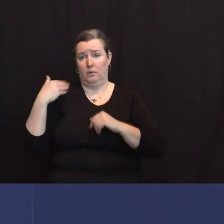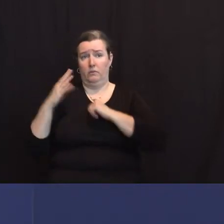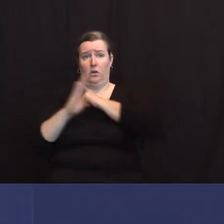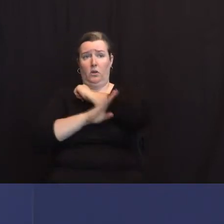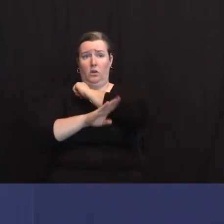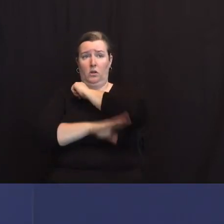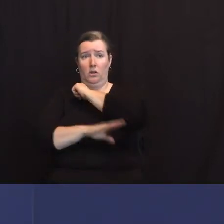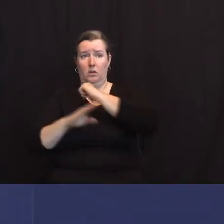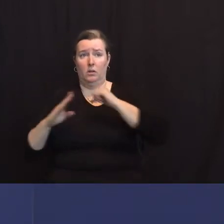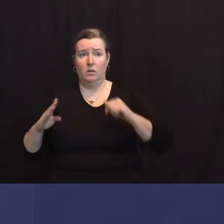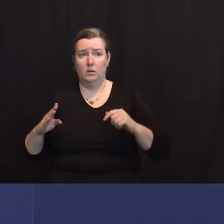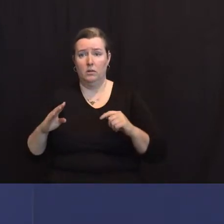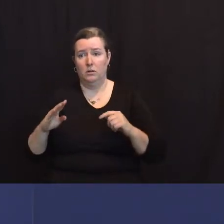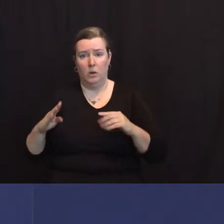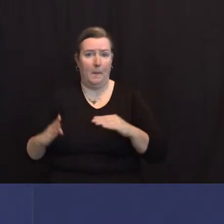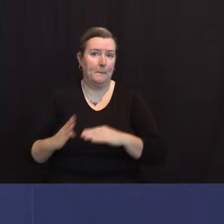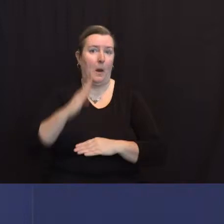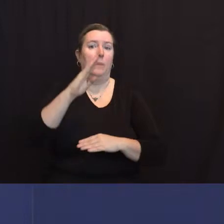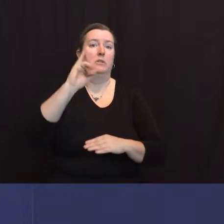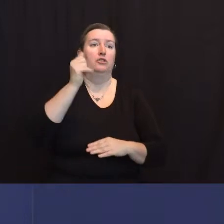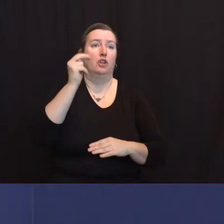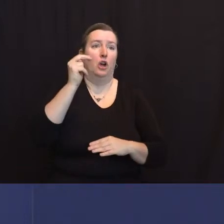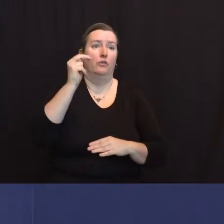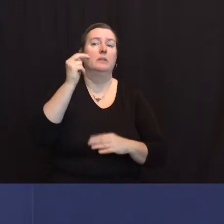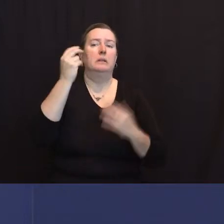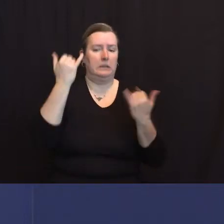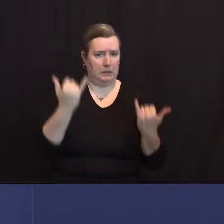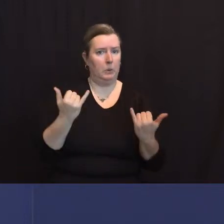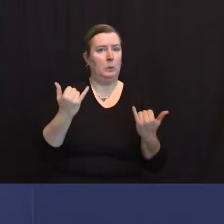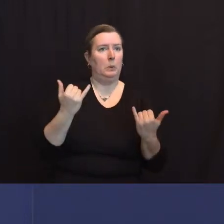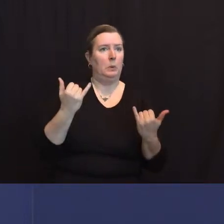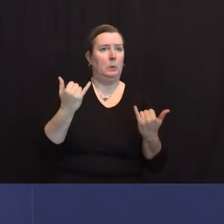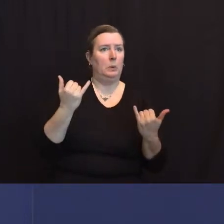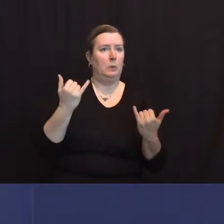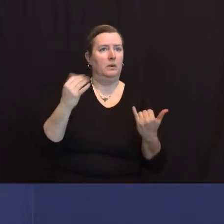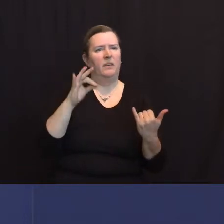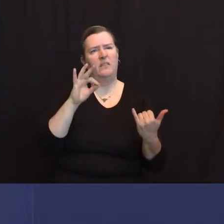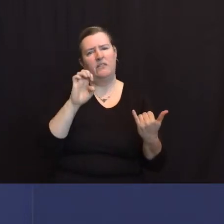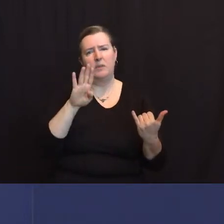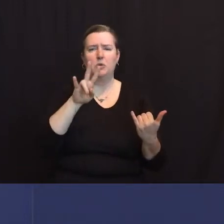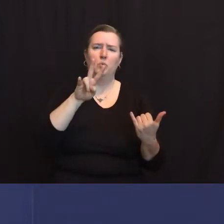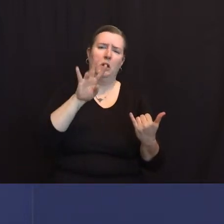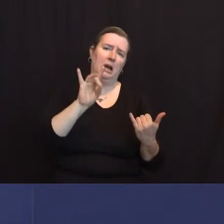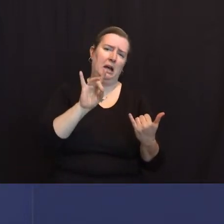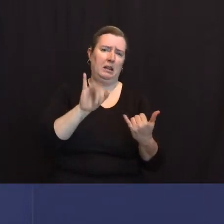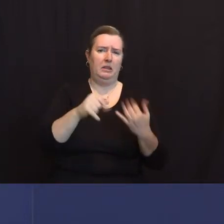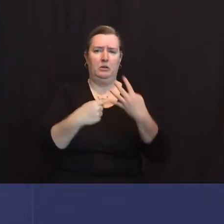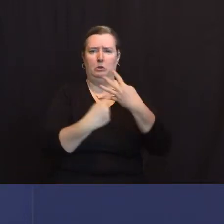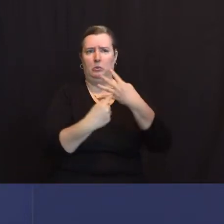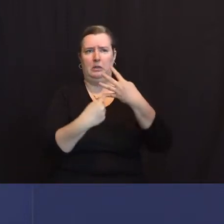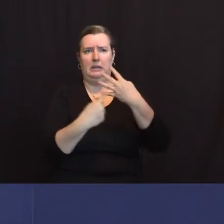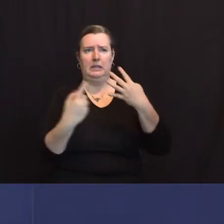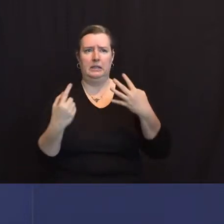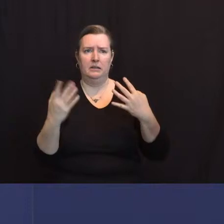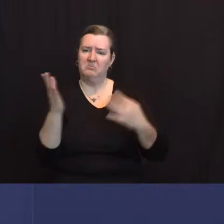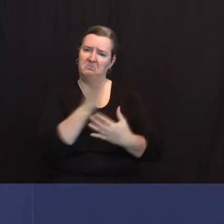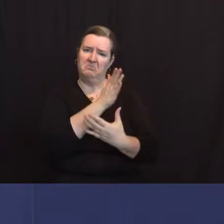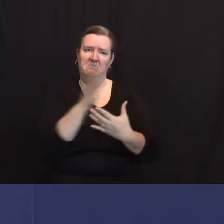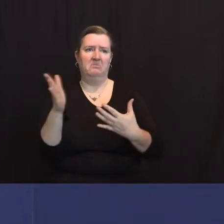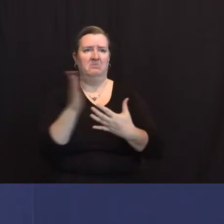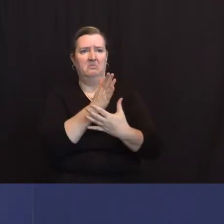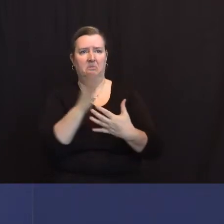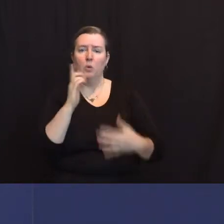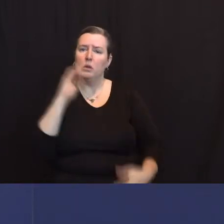3rd, to the present, the week of February 28th. Between this period of time, there was a decline of